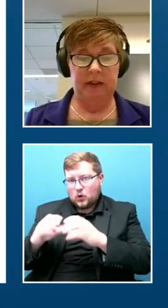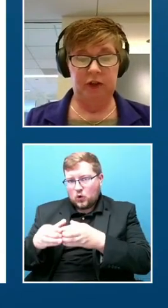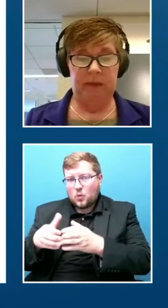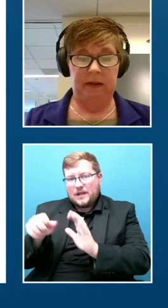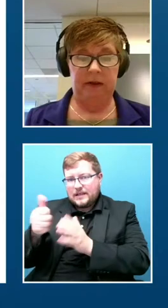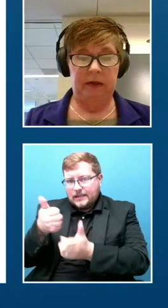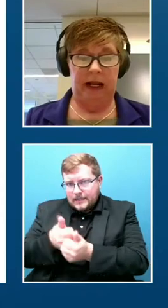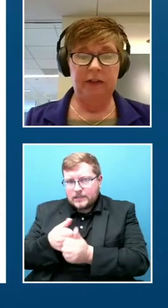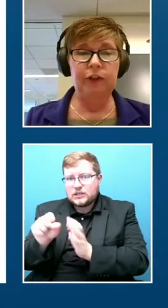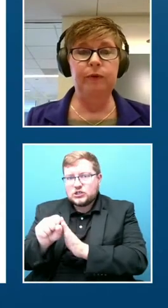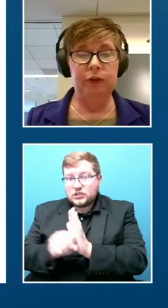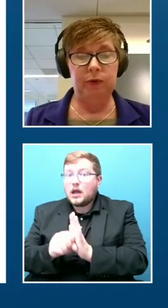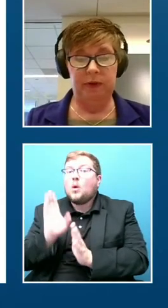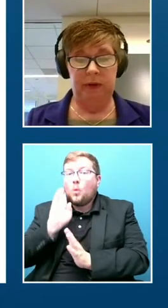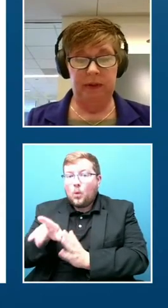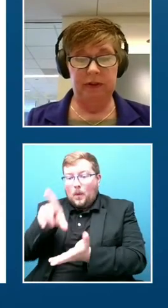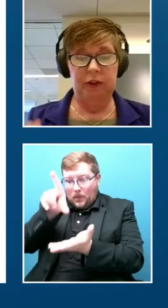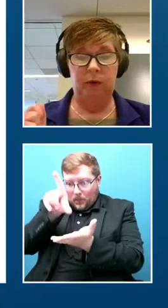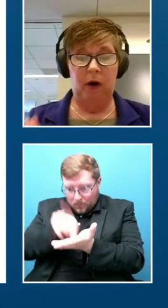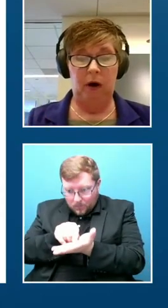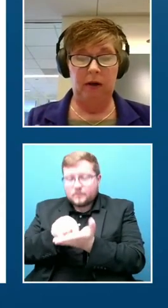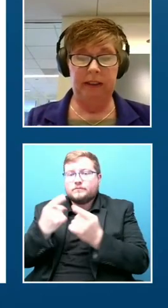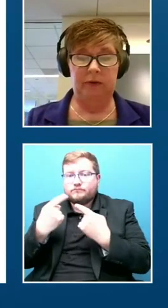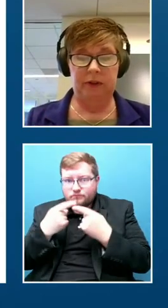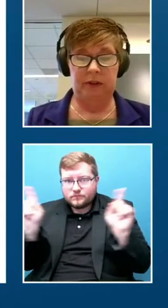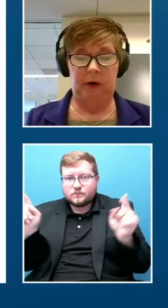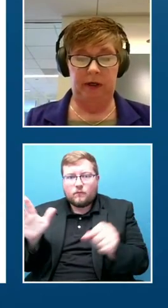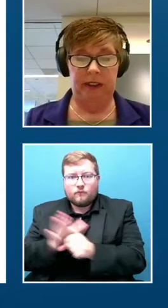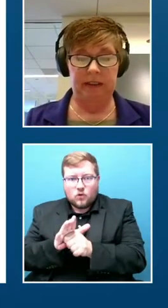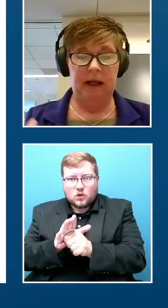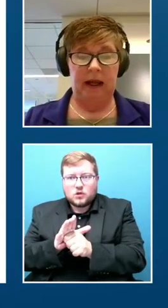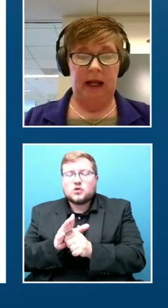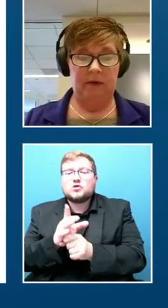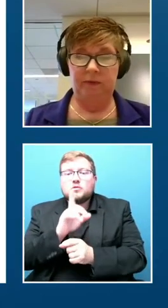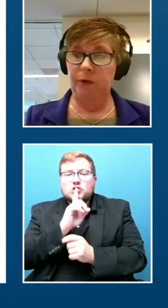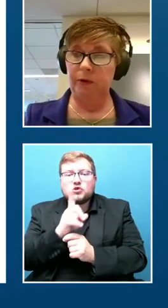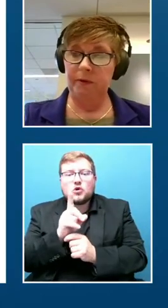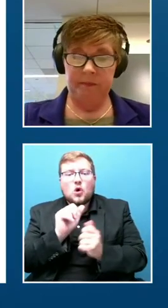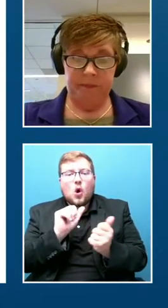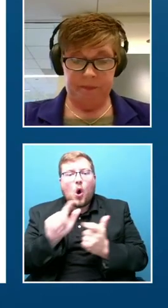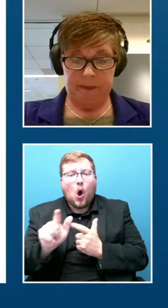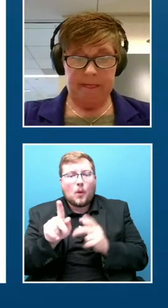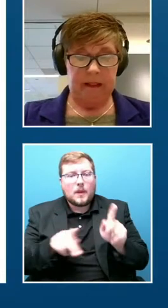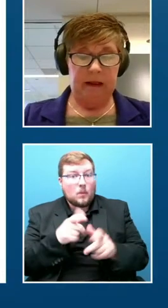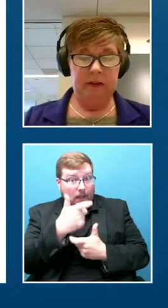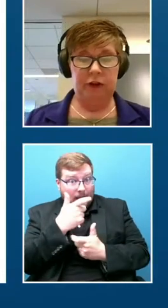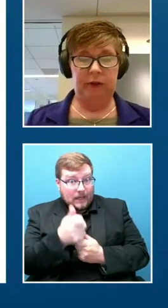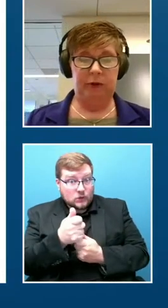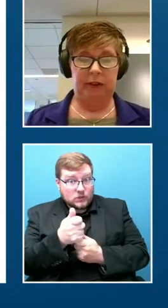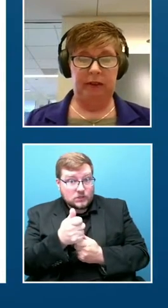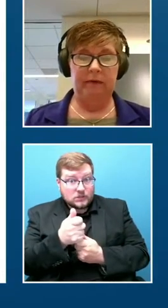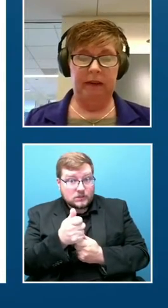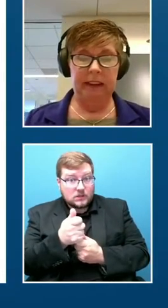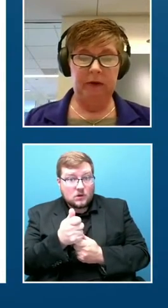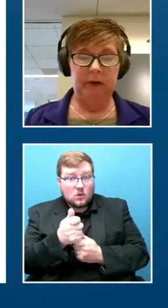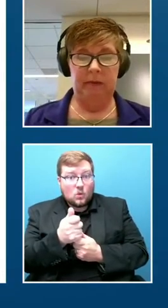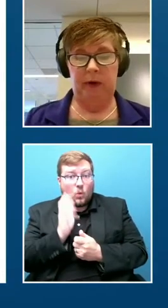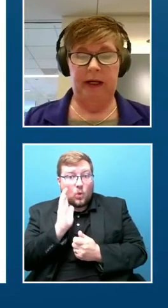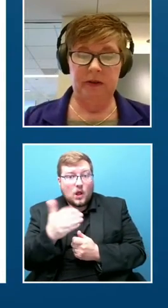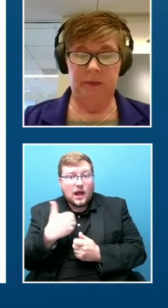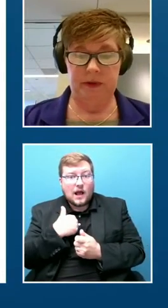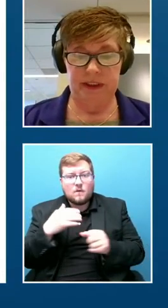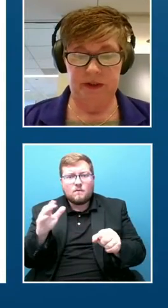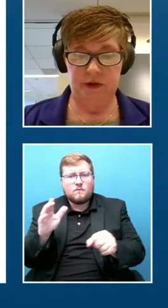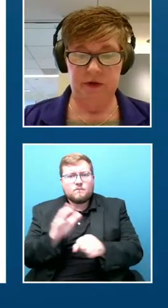in such a manner as to ensure notice to all interested parties, a full description of the legal